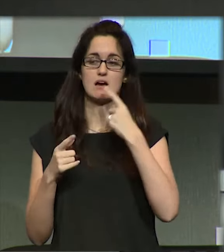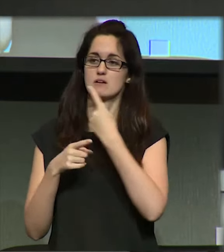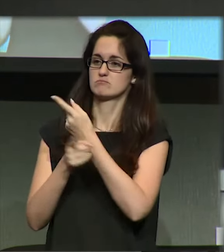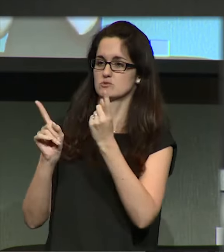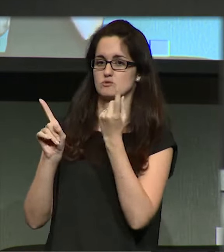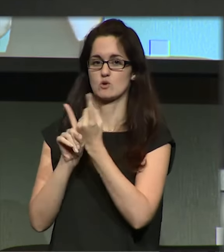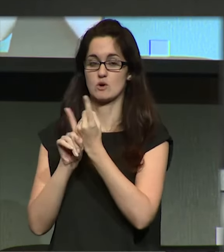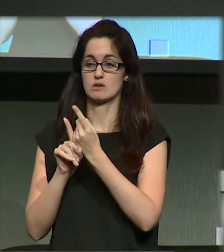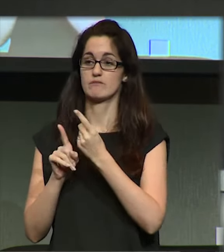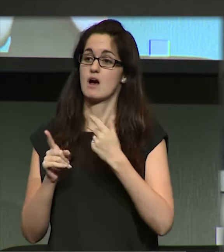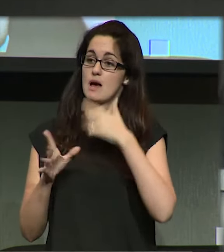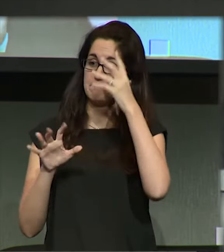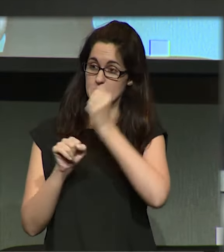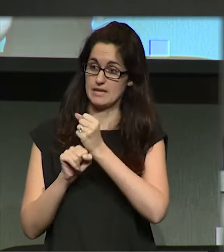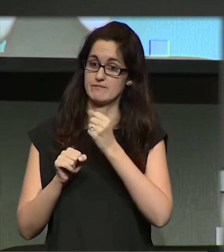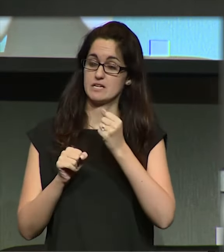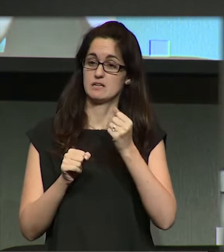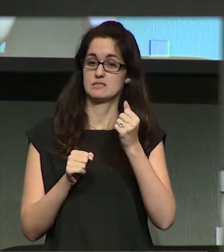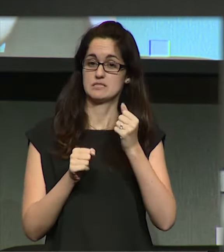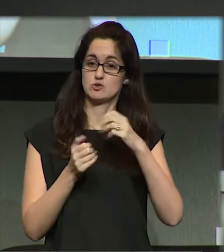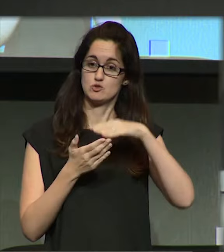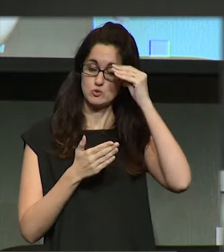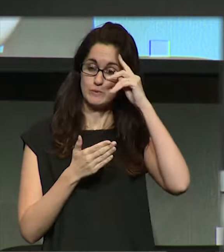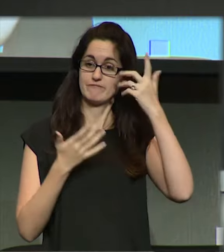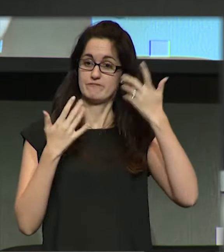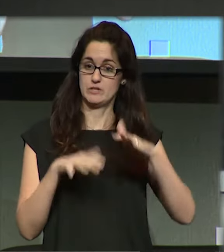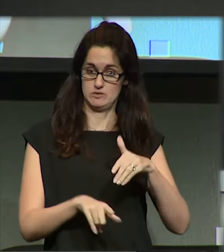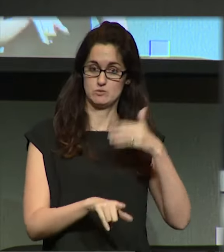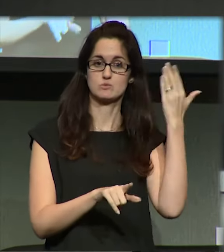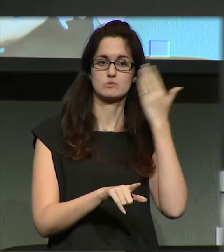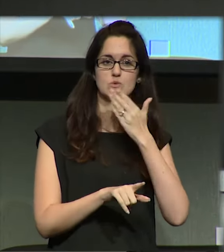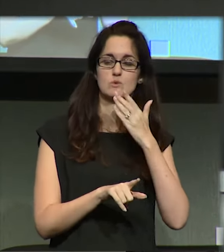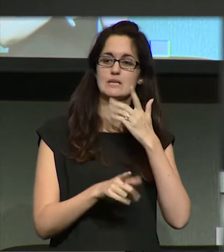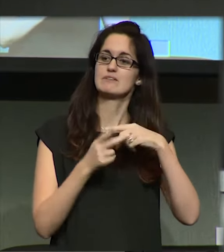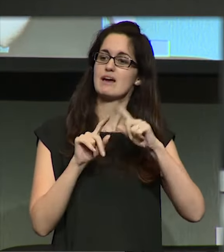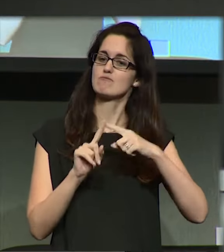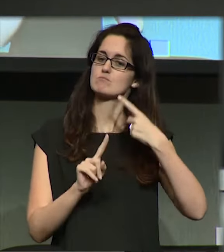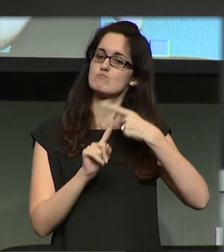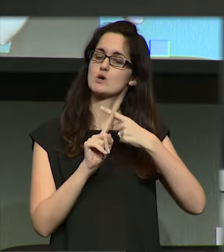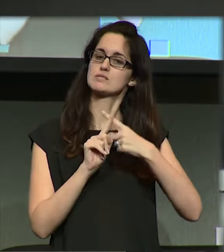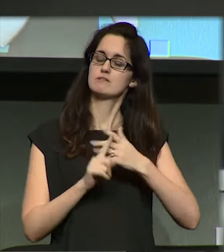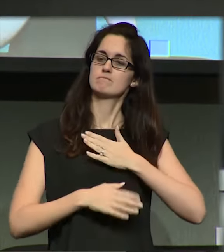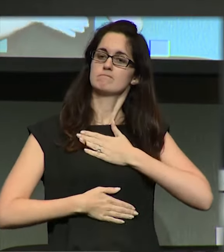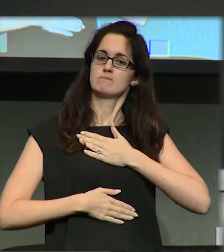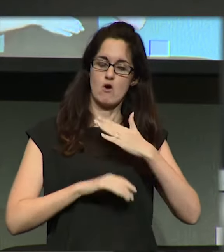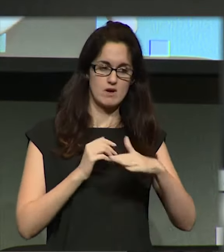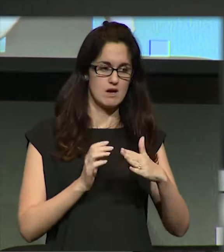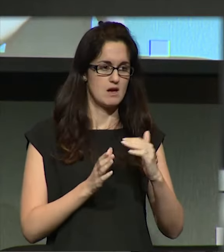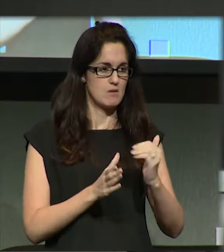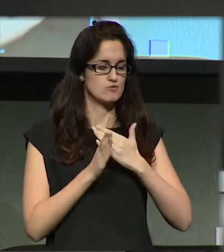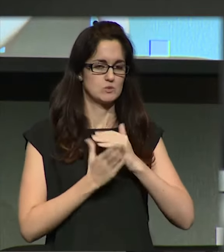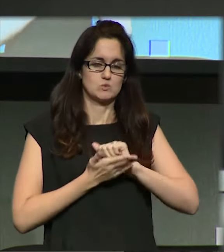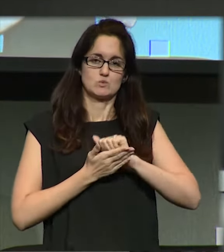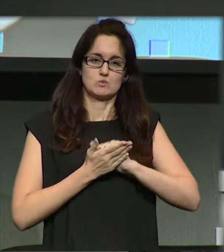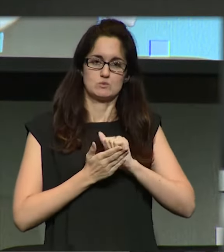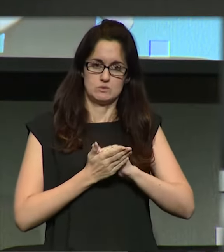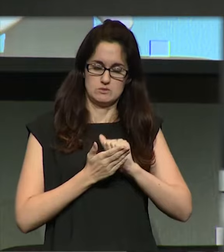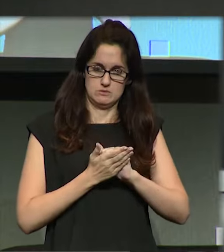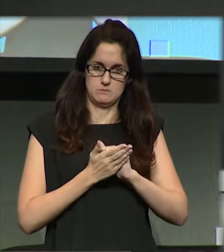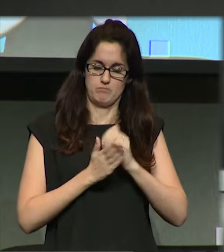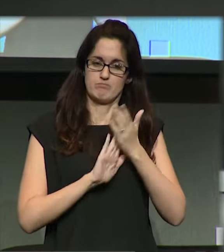leave this school with a very strong positive sense of being Aboriginal, and that they can leave with